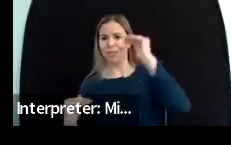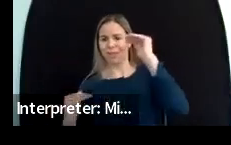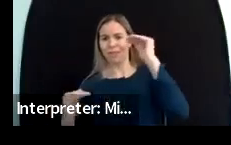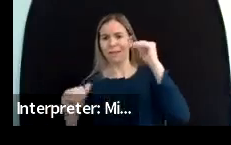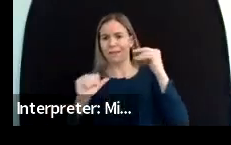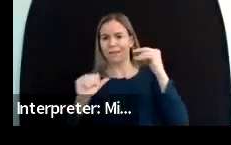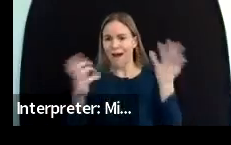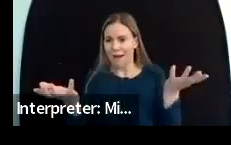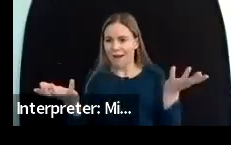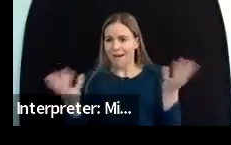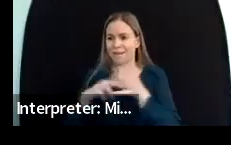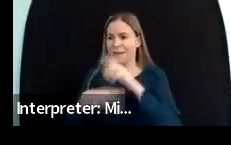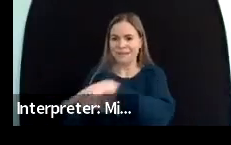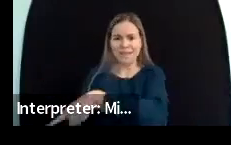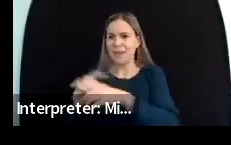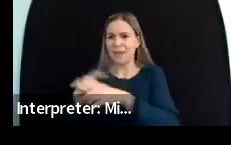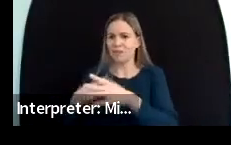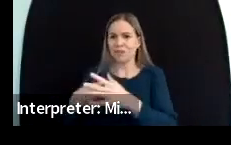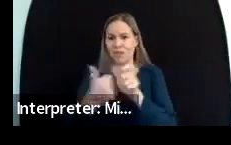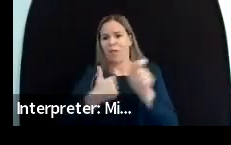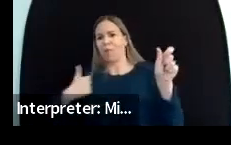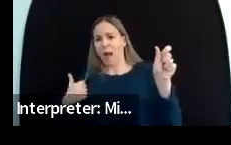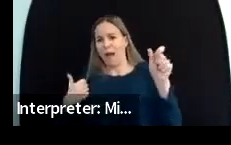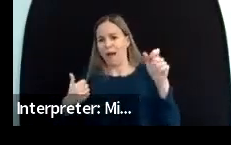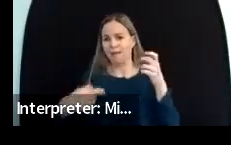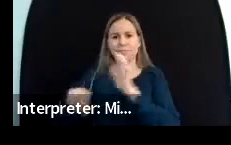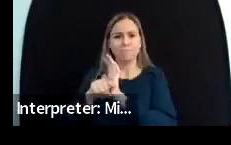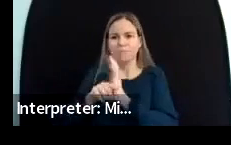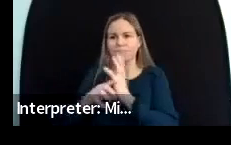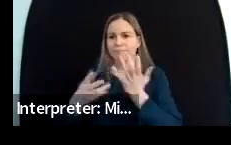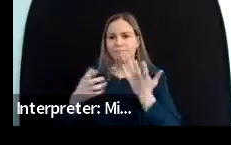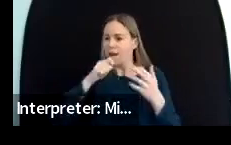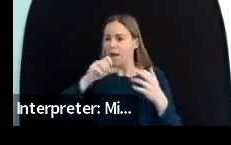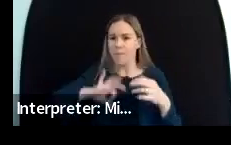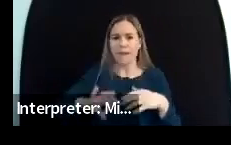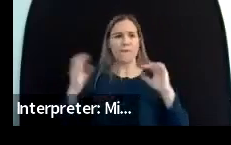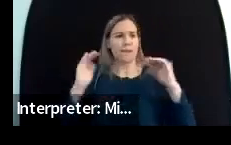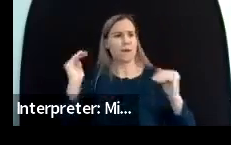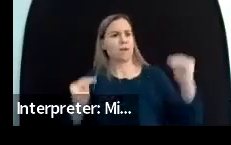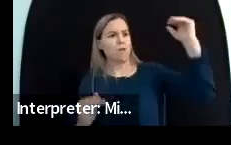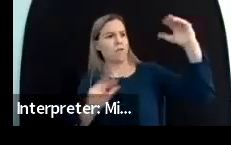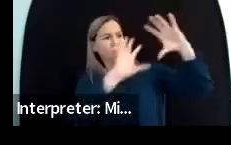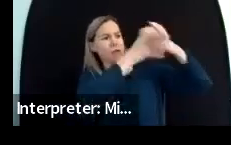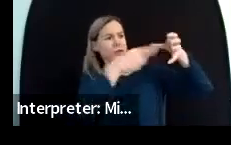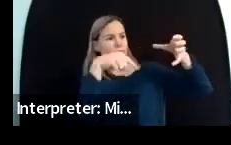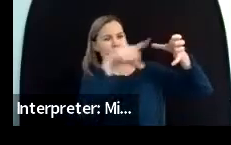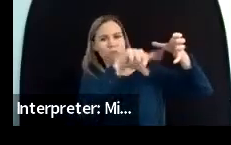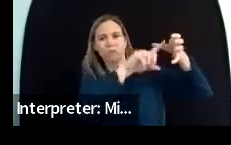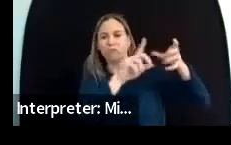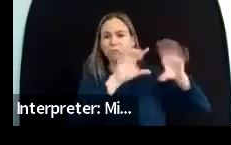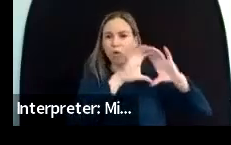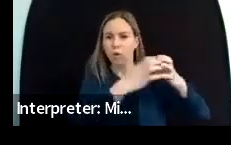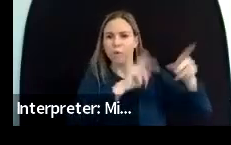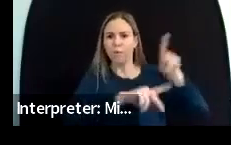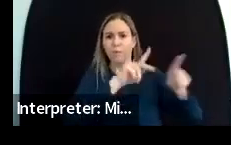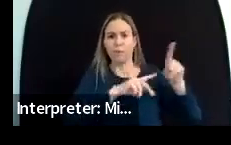likely, because they've started off in a completely different place than other groups of people that cause them to likely